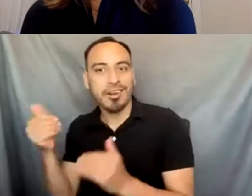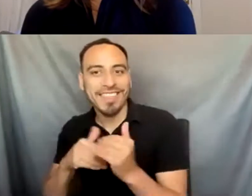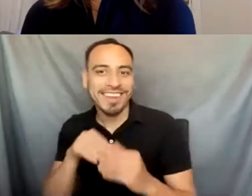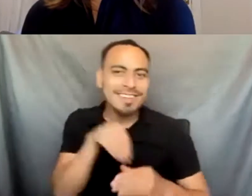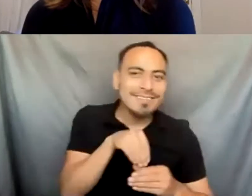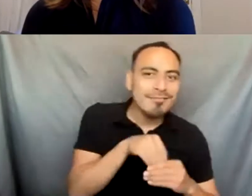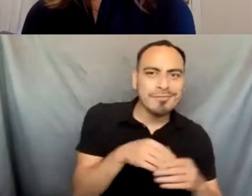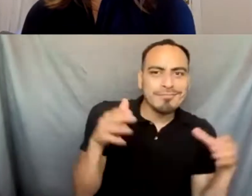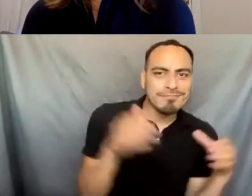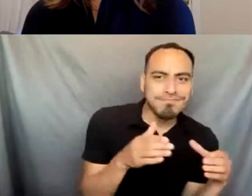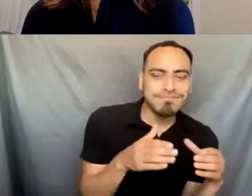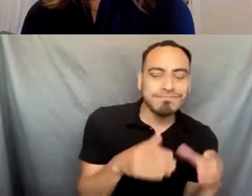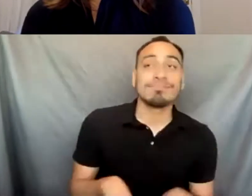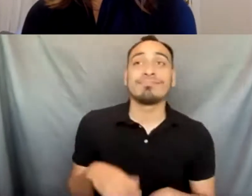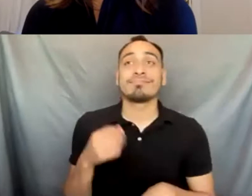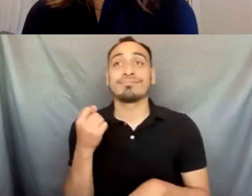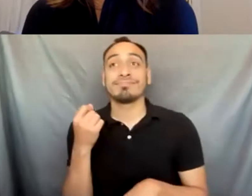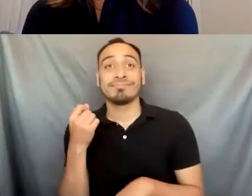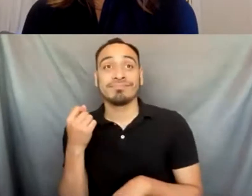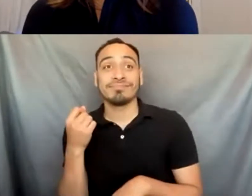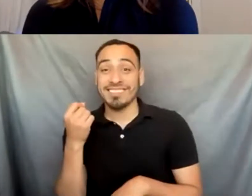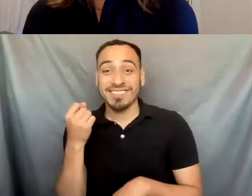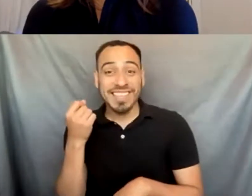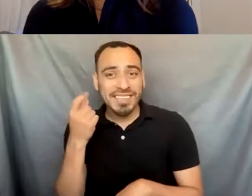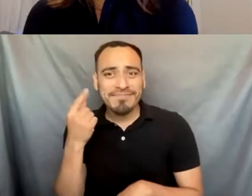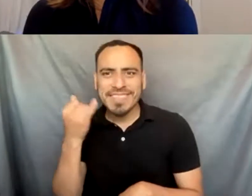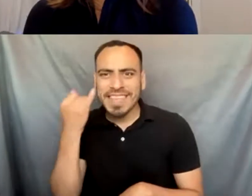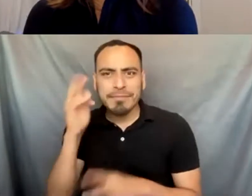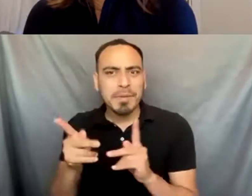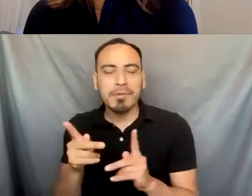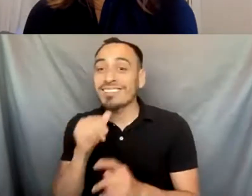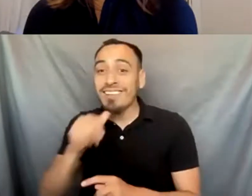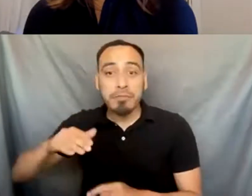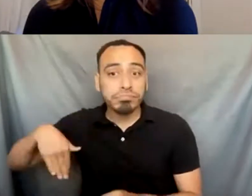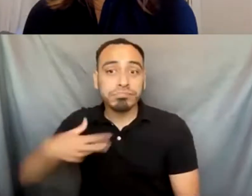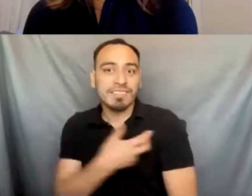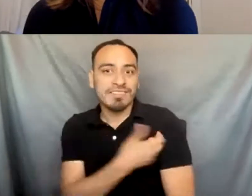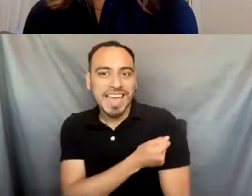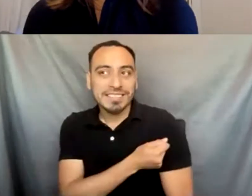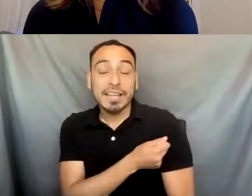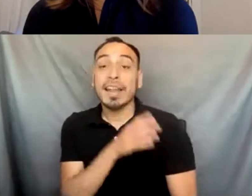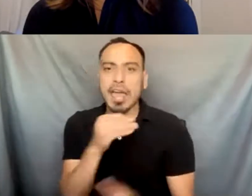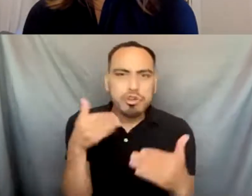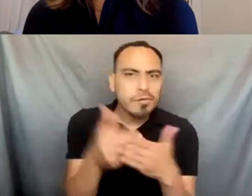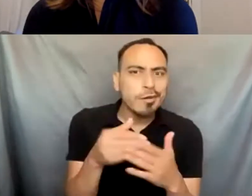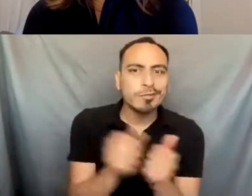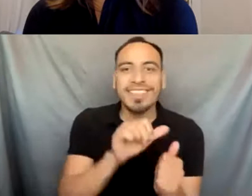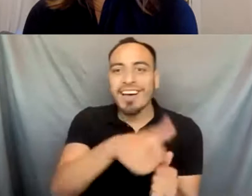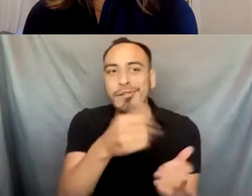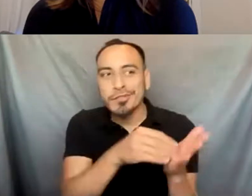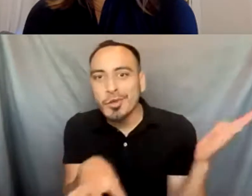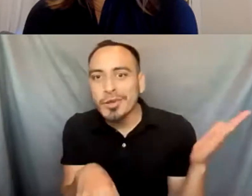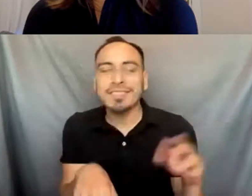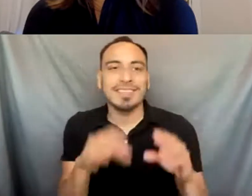Since this is an unvaccinated population, if they're going to be in proximity with other students or teachers or counselors or